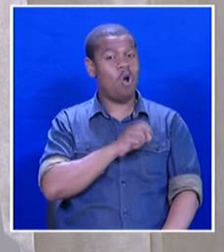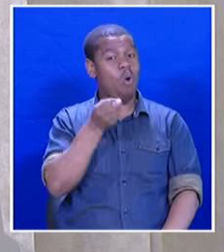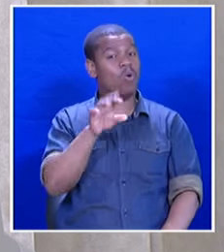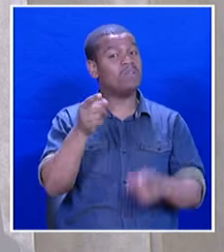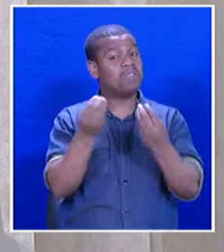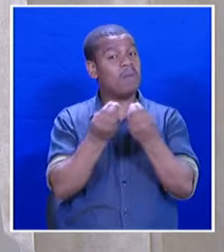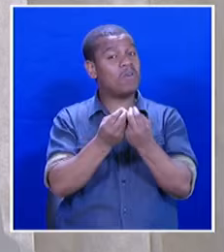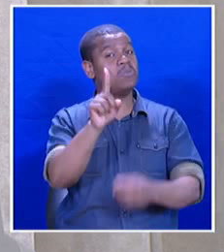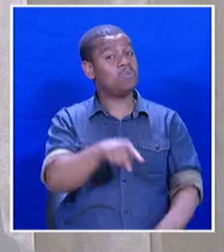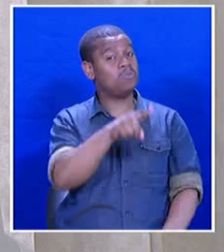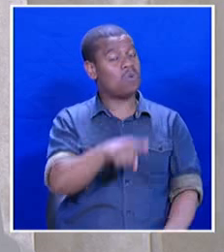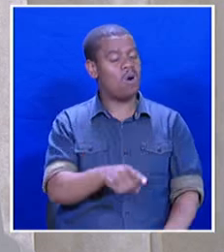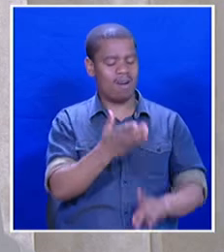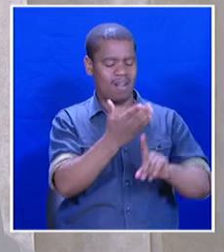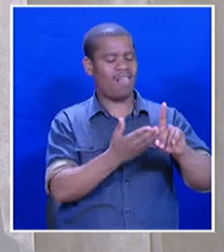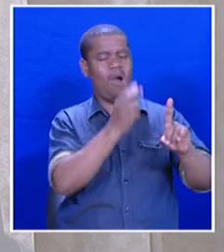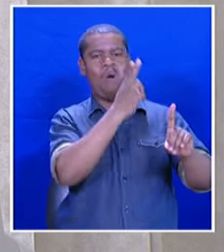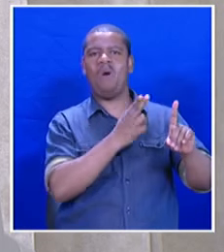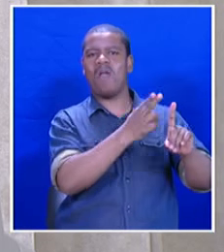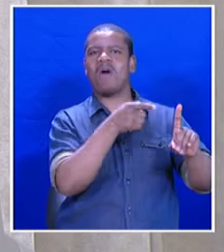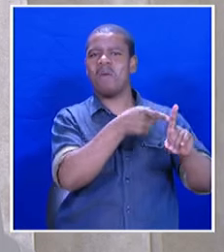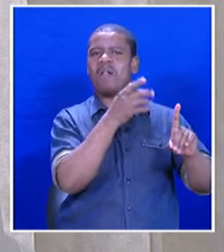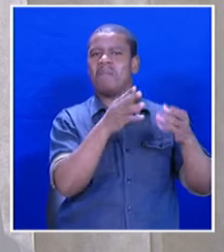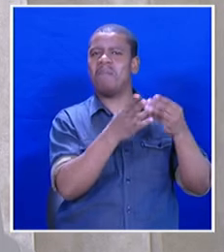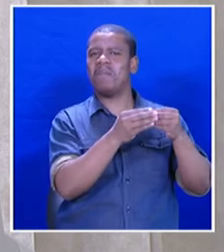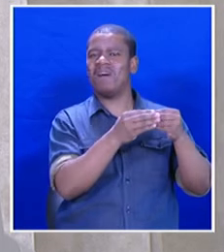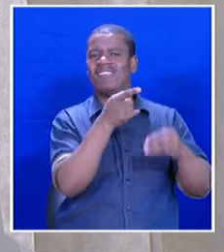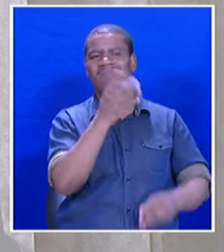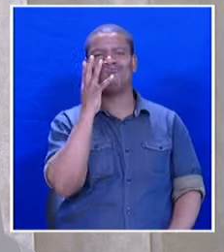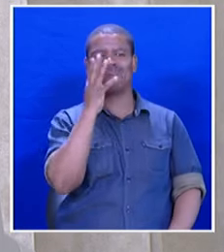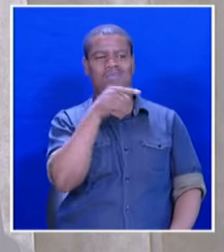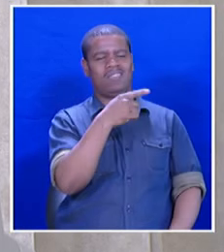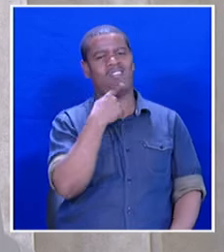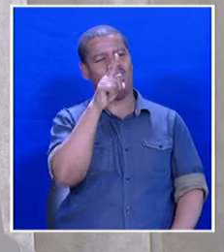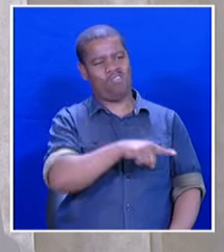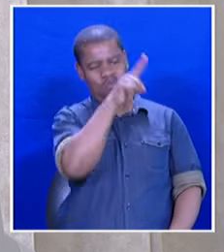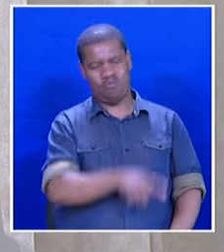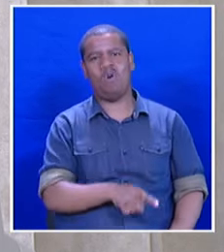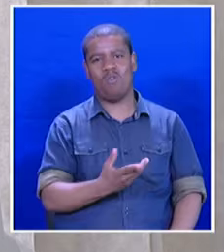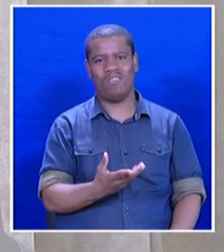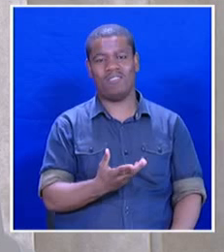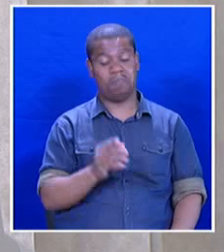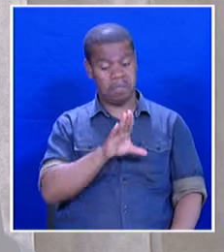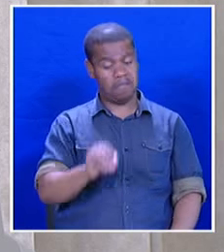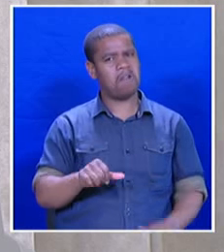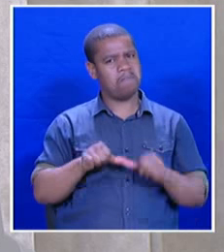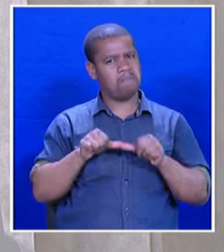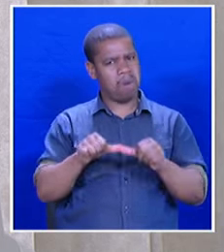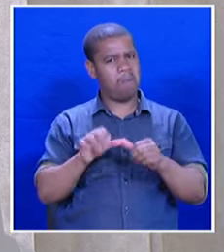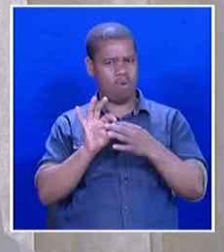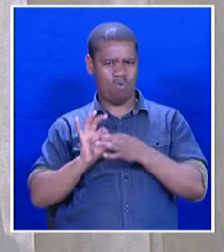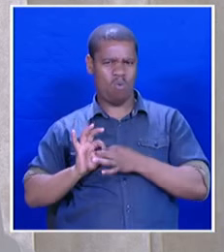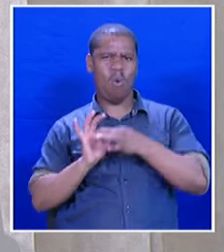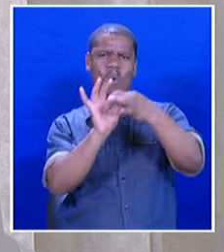just made. South Africa is committed to the African continent. We're not only committed,